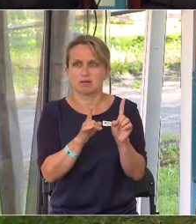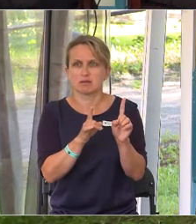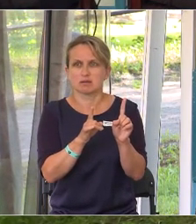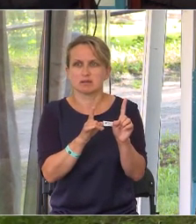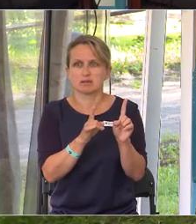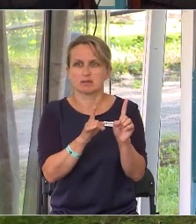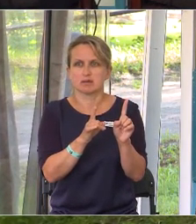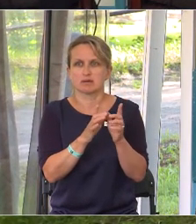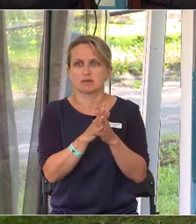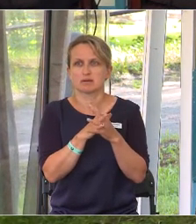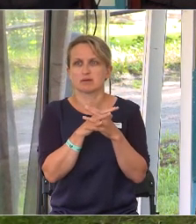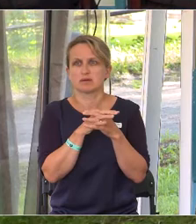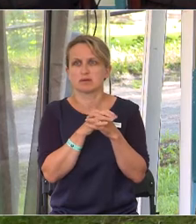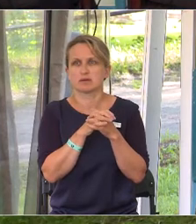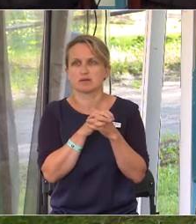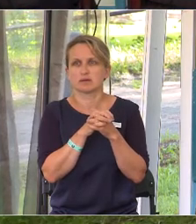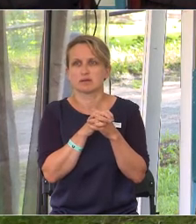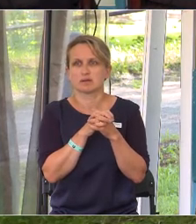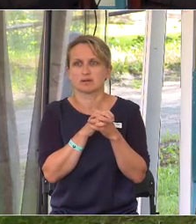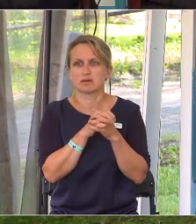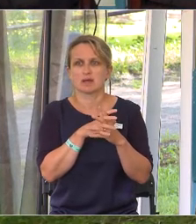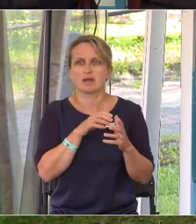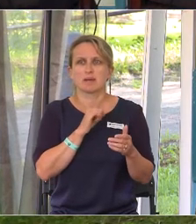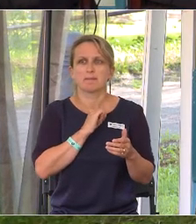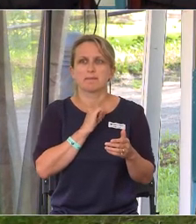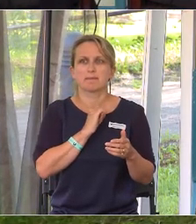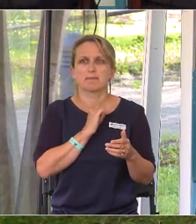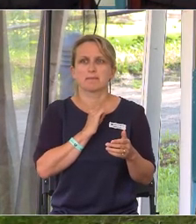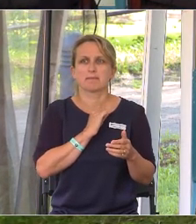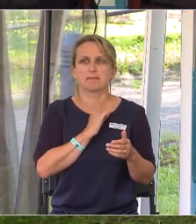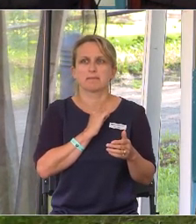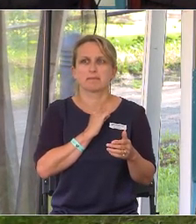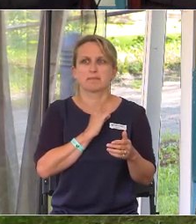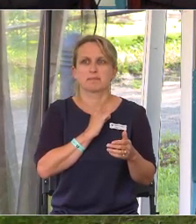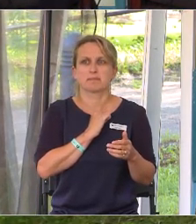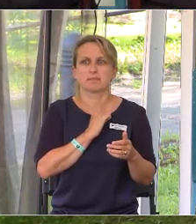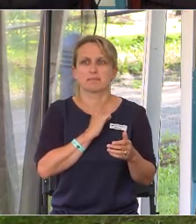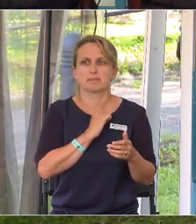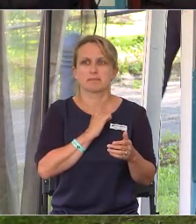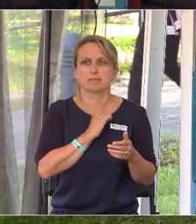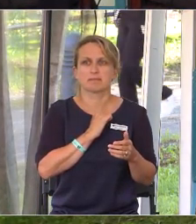Why is it that you're not bothering them in the right? Why is not that a deal breaker for you?